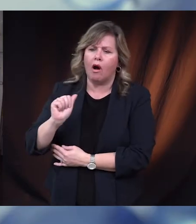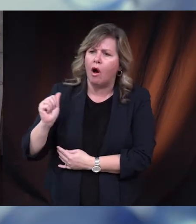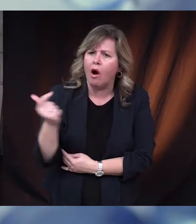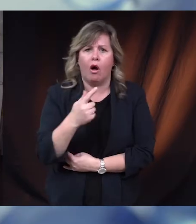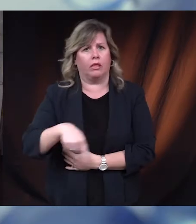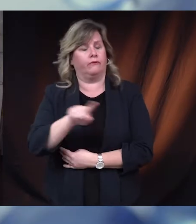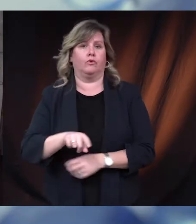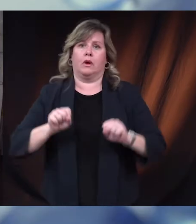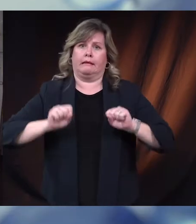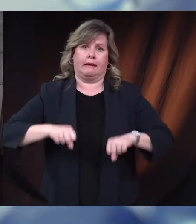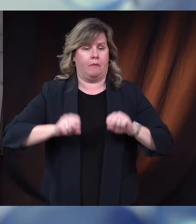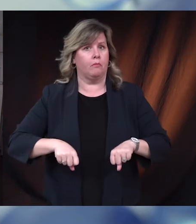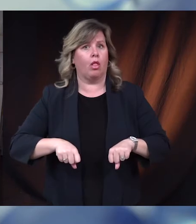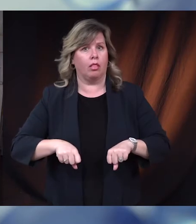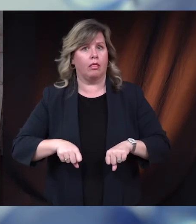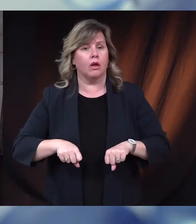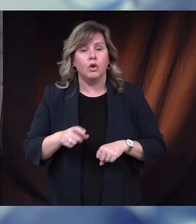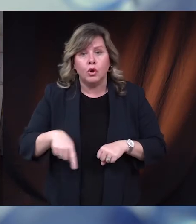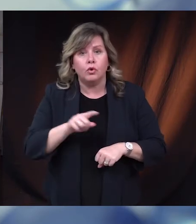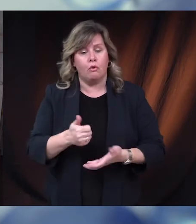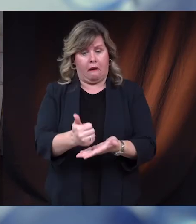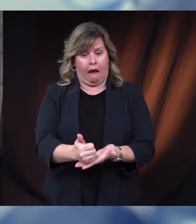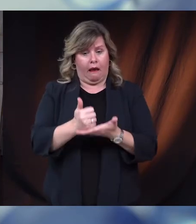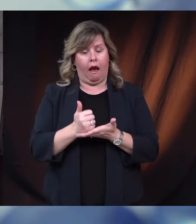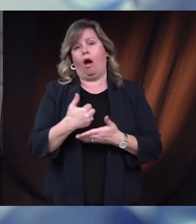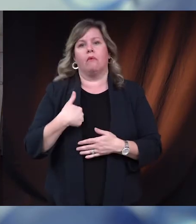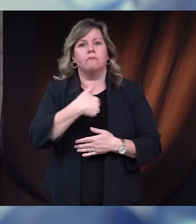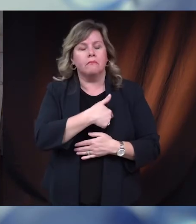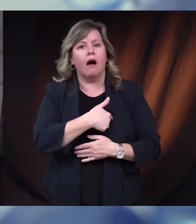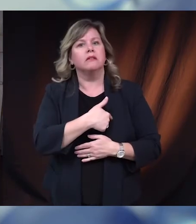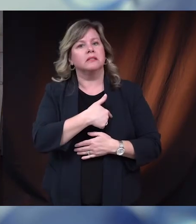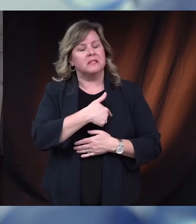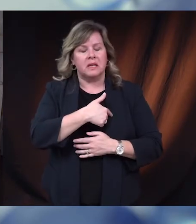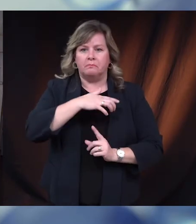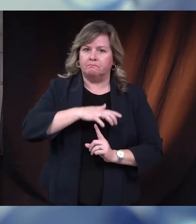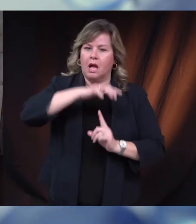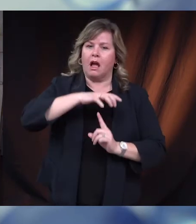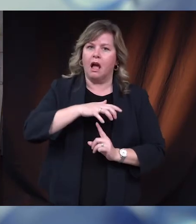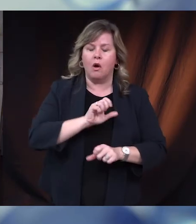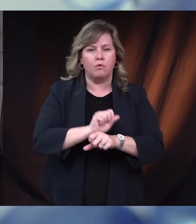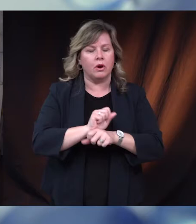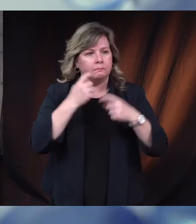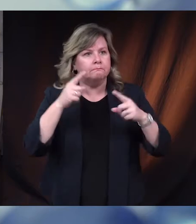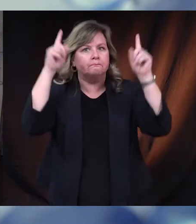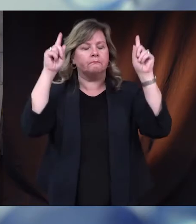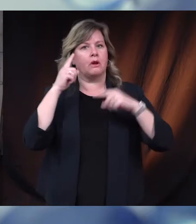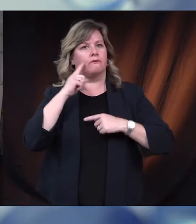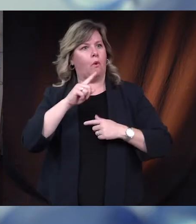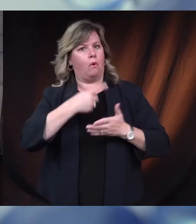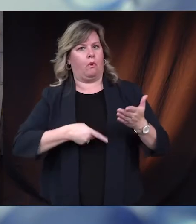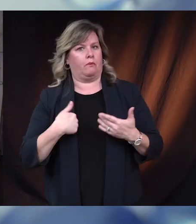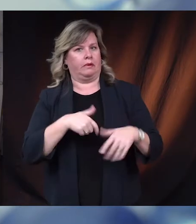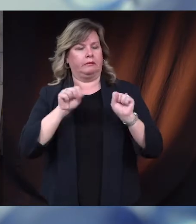being. And so what I'm asking is that you help us be champions of what we're doing. And in particular, in public